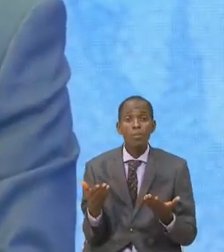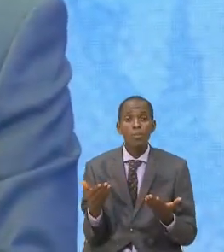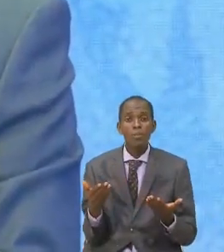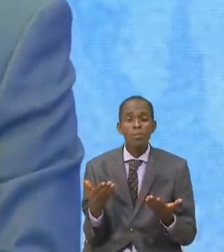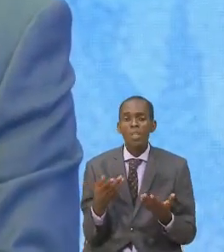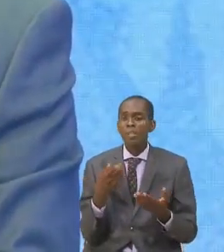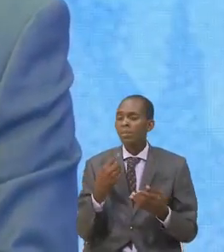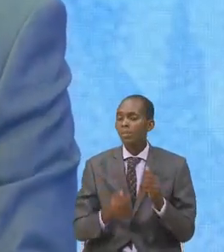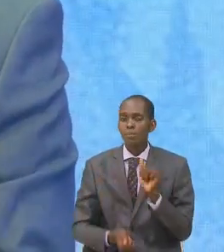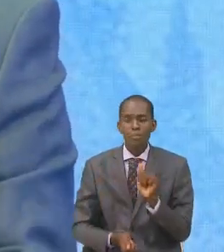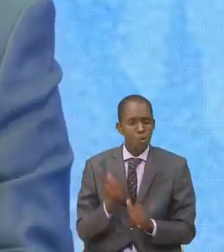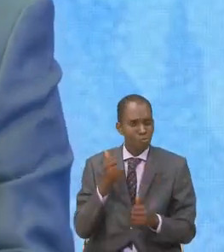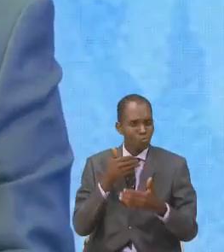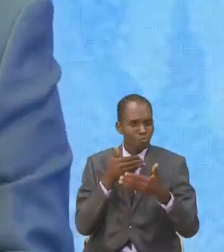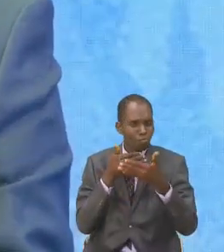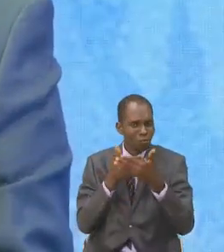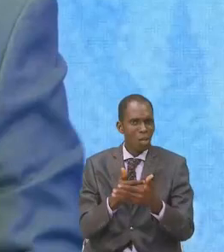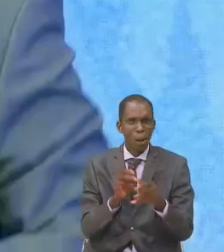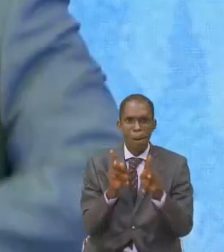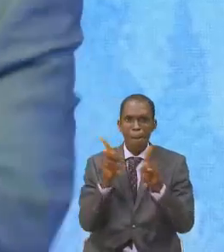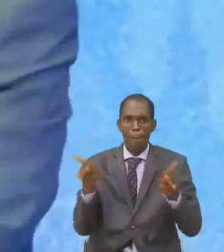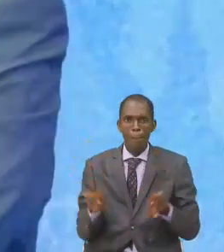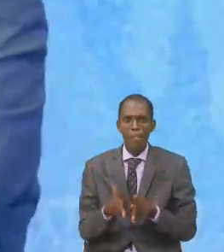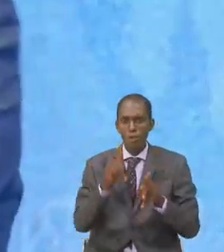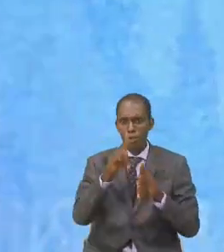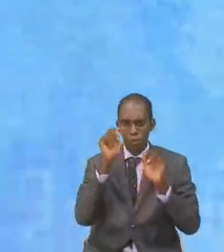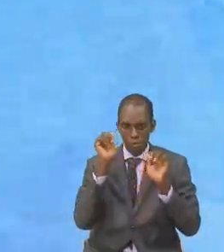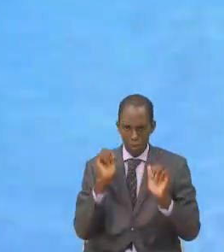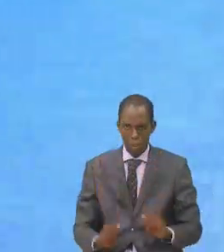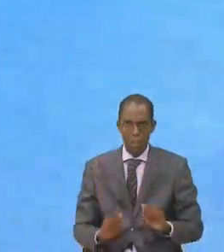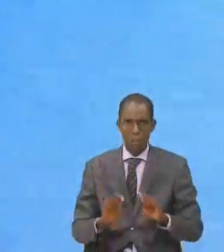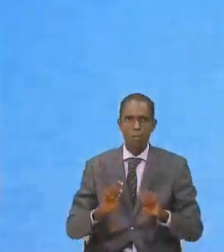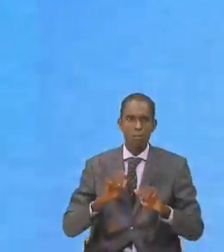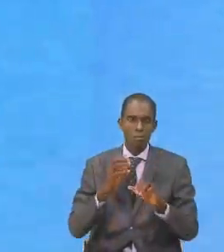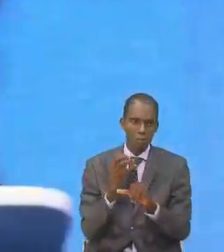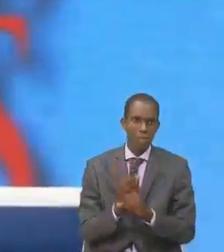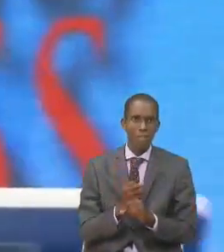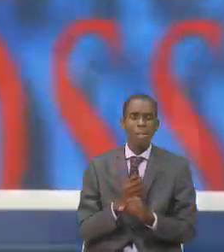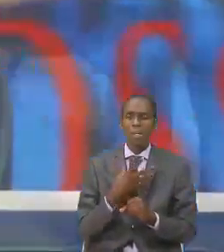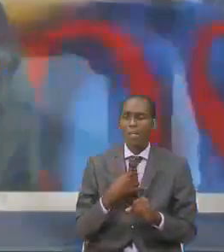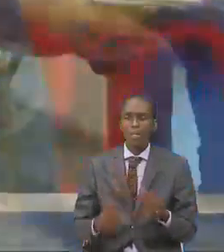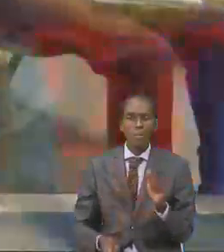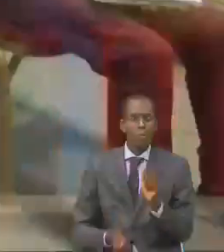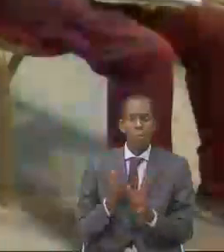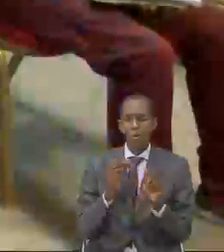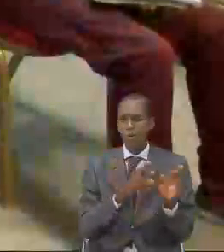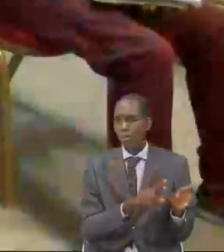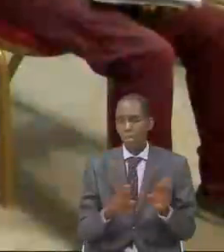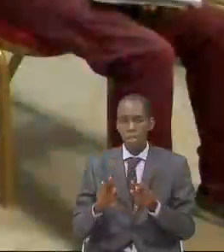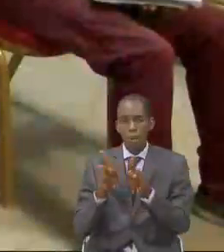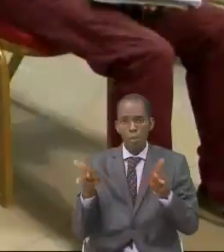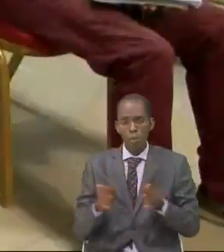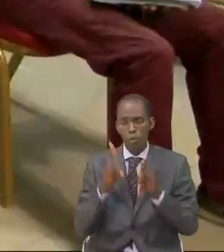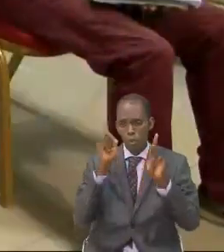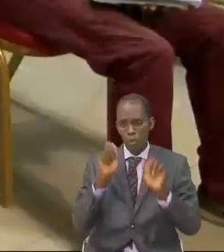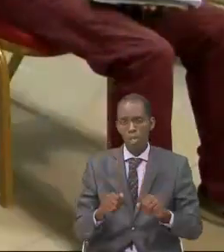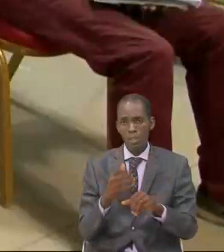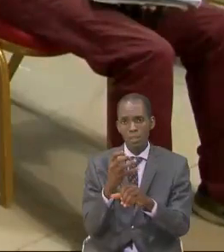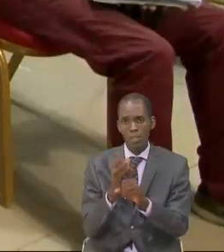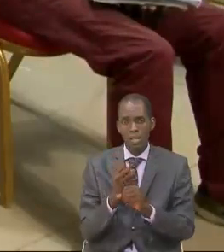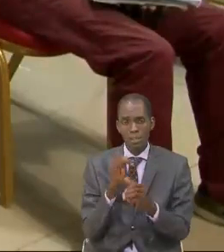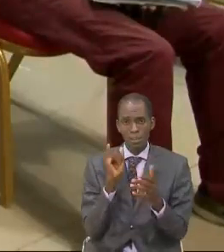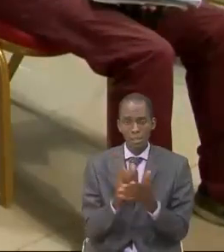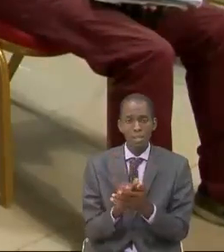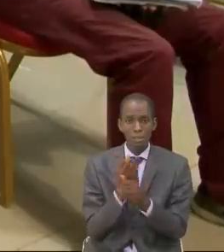while he is near. When the nearest place you can get, and the most